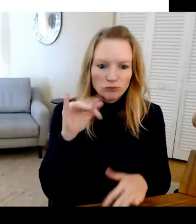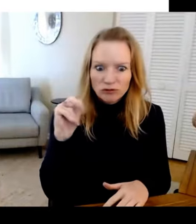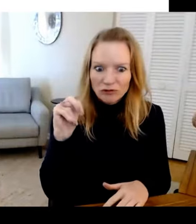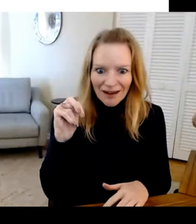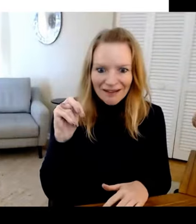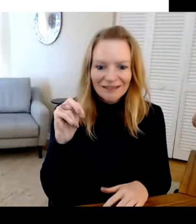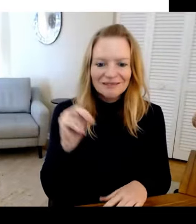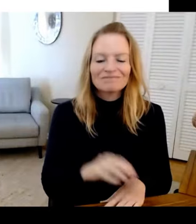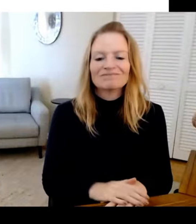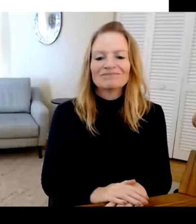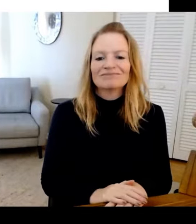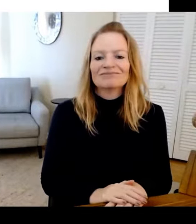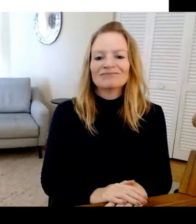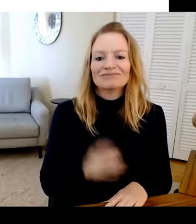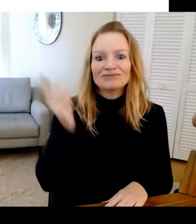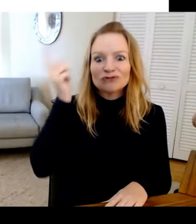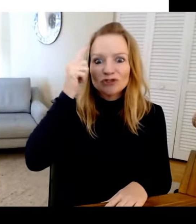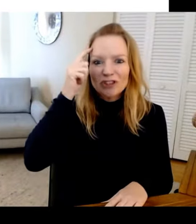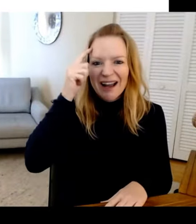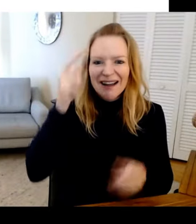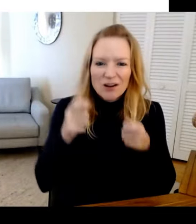First, why study the brain?